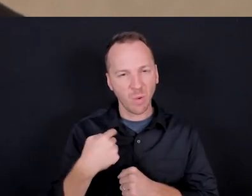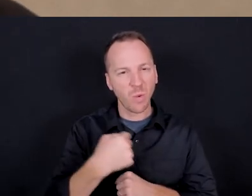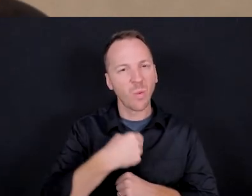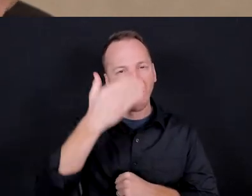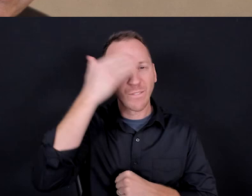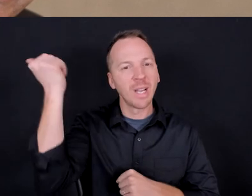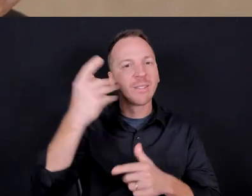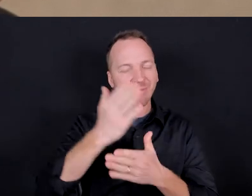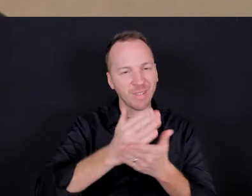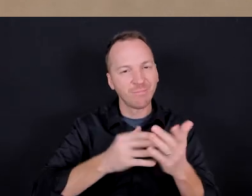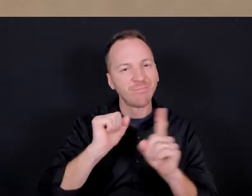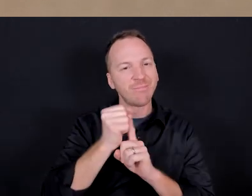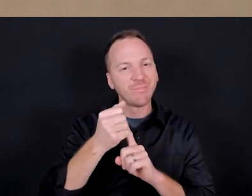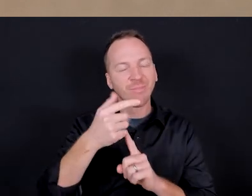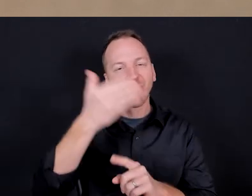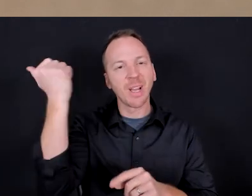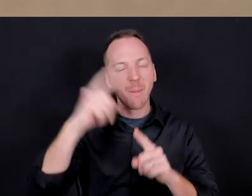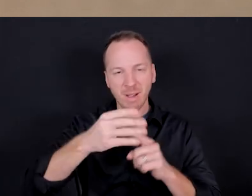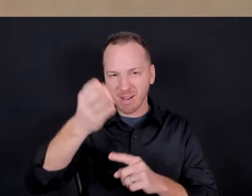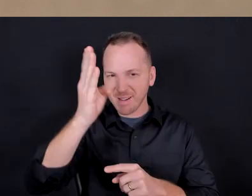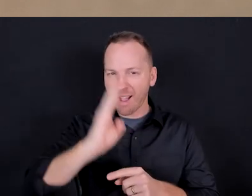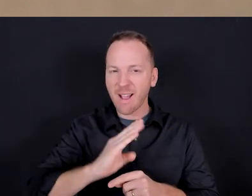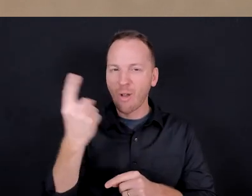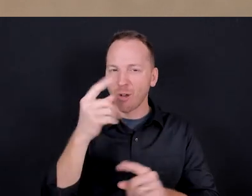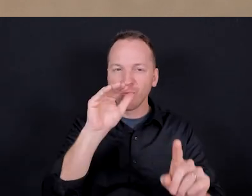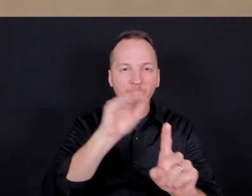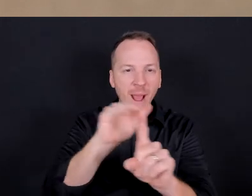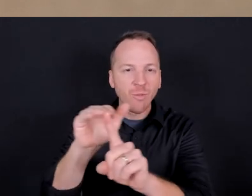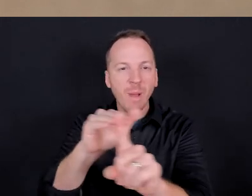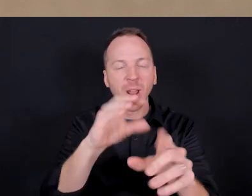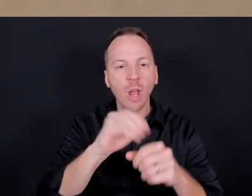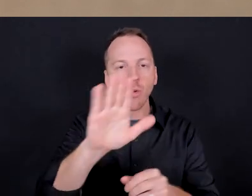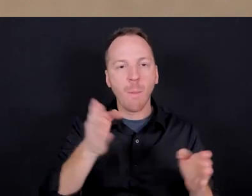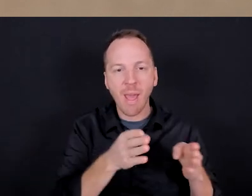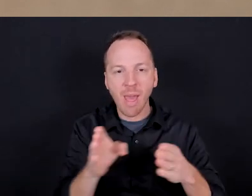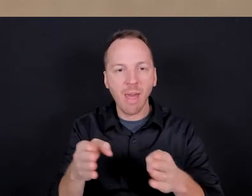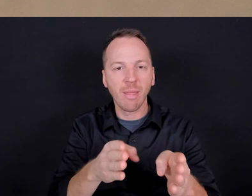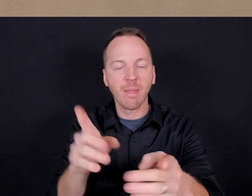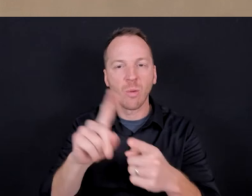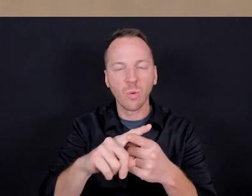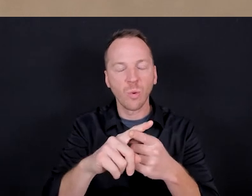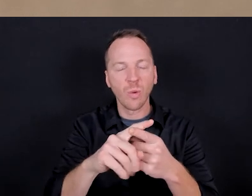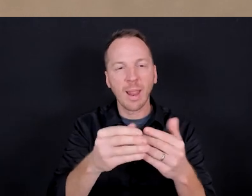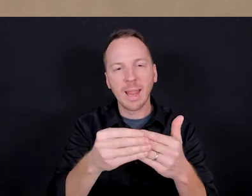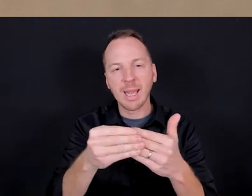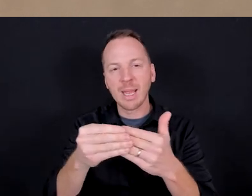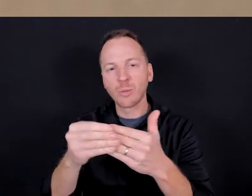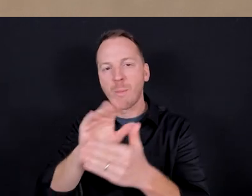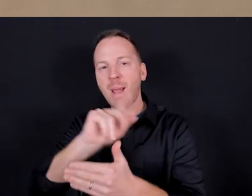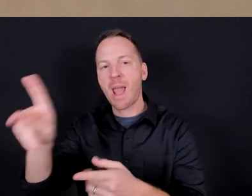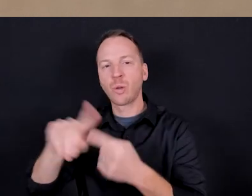it sometimes, but God places plenty of reminders in our path to lead us back to our precious